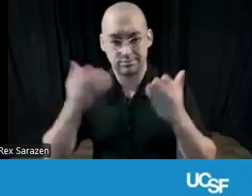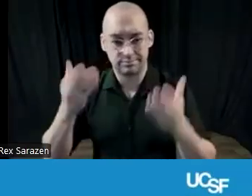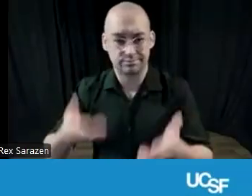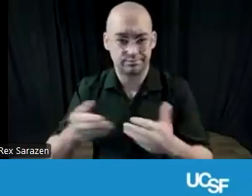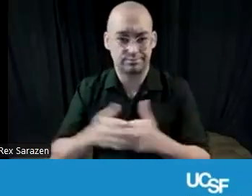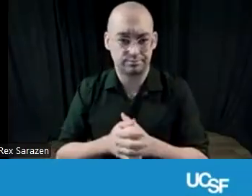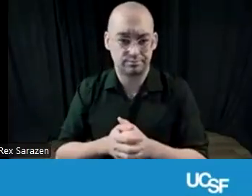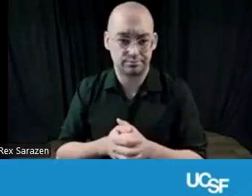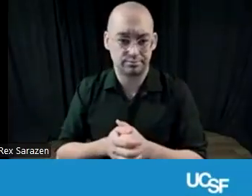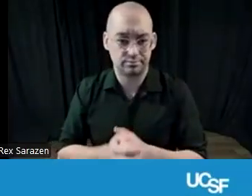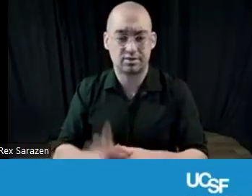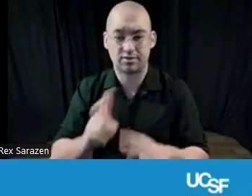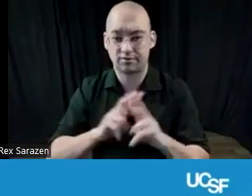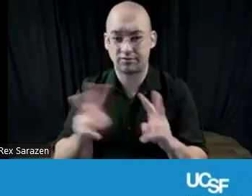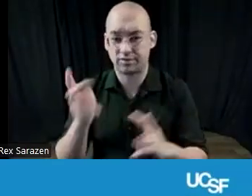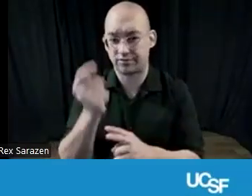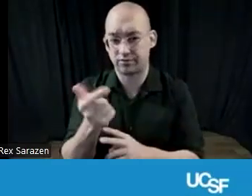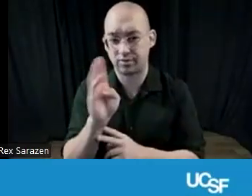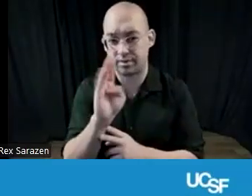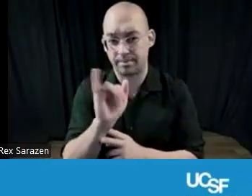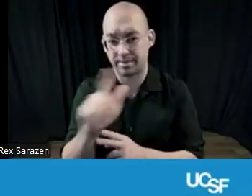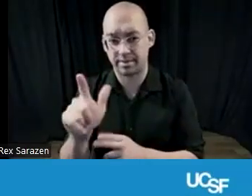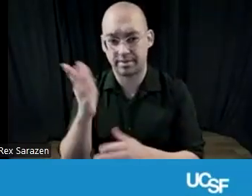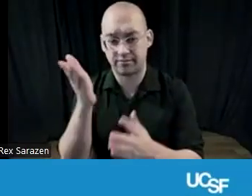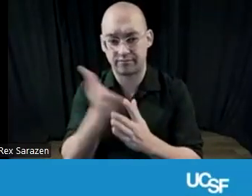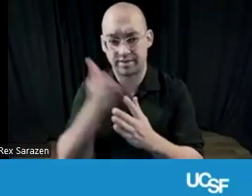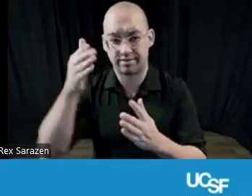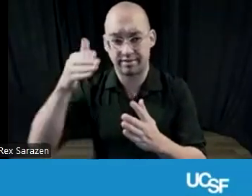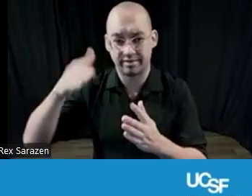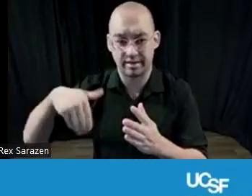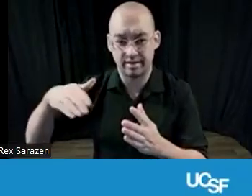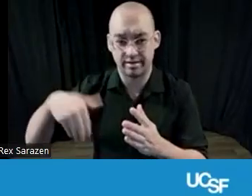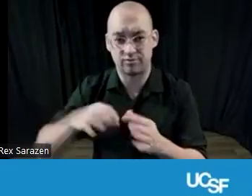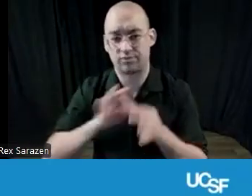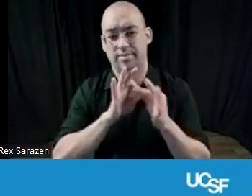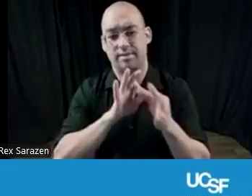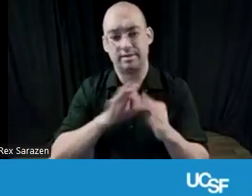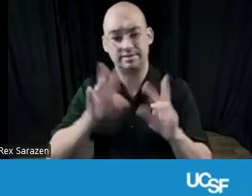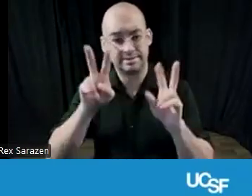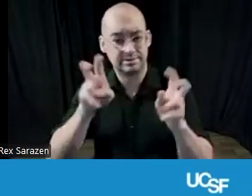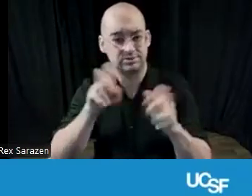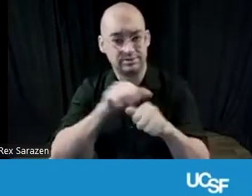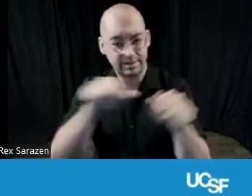very few bills filed yet that relate to our issue area.